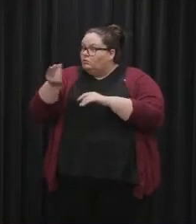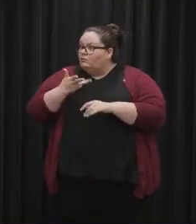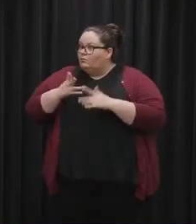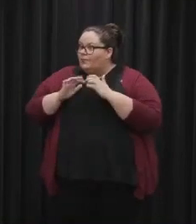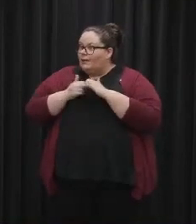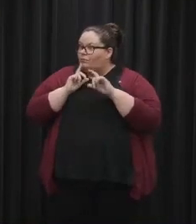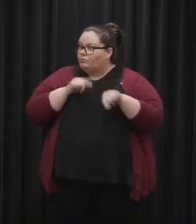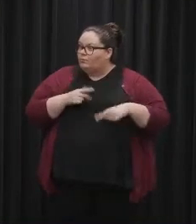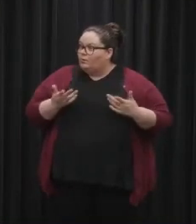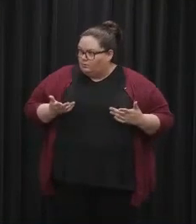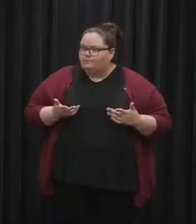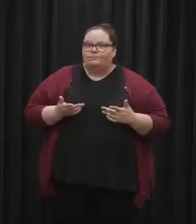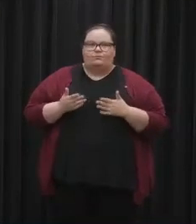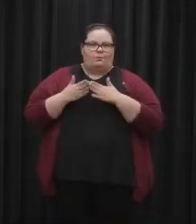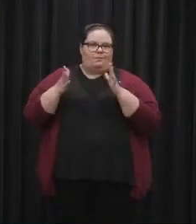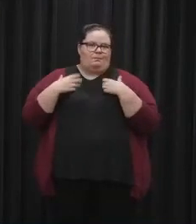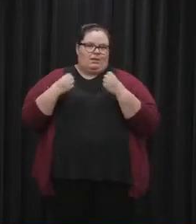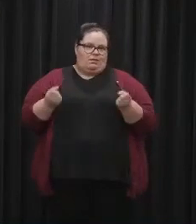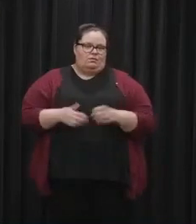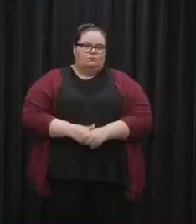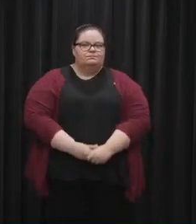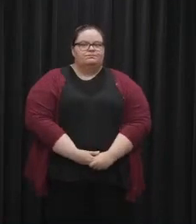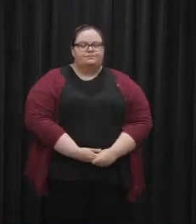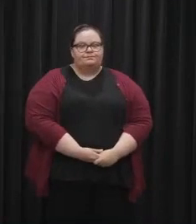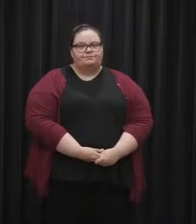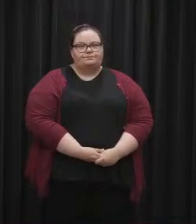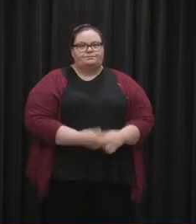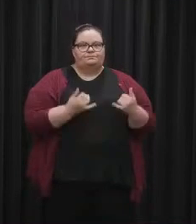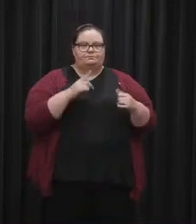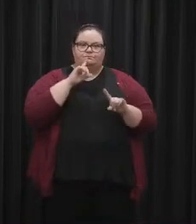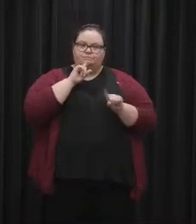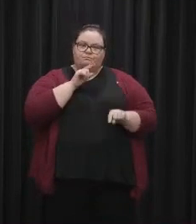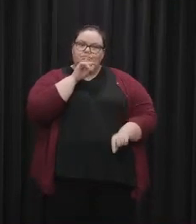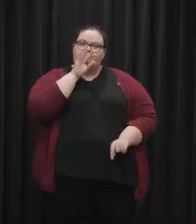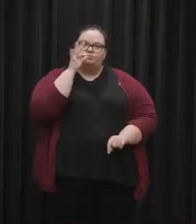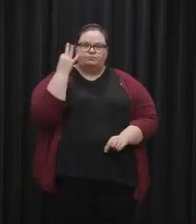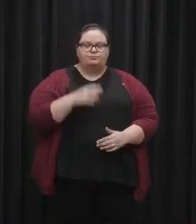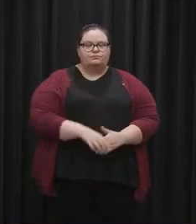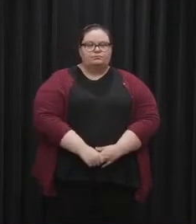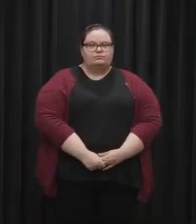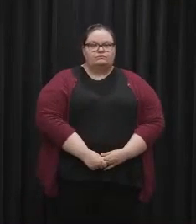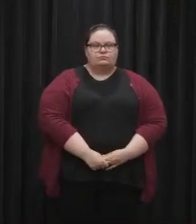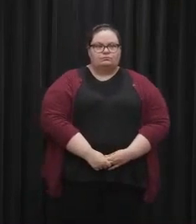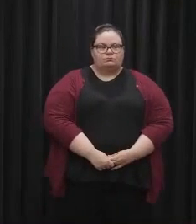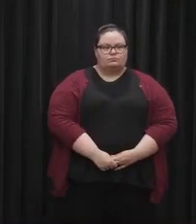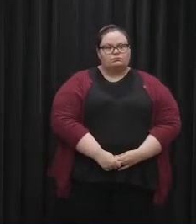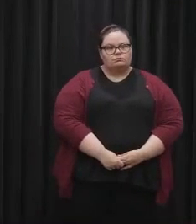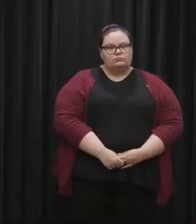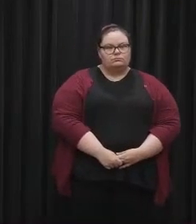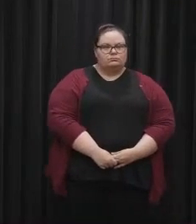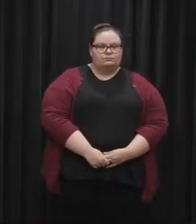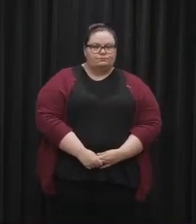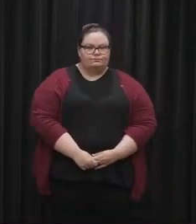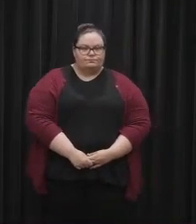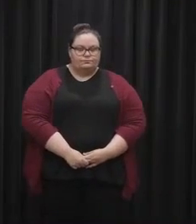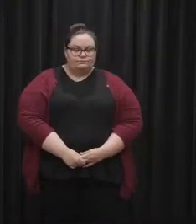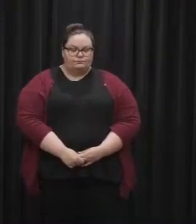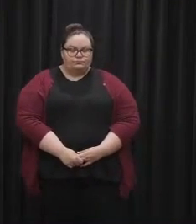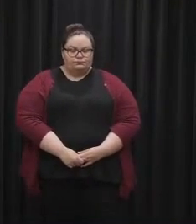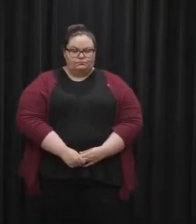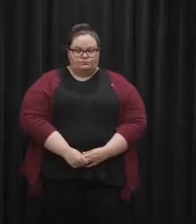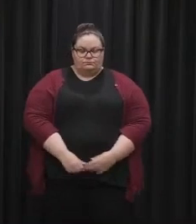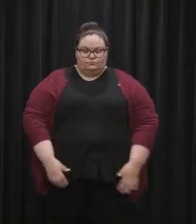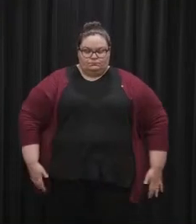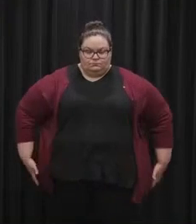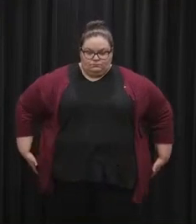health on how to respond to it. Alors pour les cas de fermé, comment est-ce qu'on va... Asking about potential long-term school